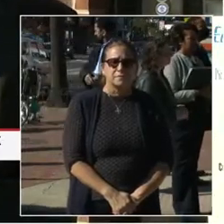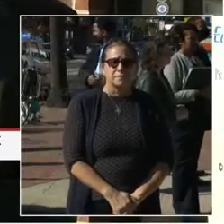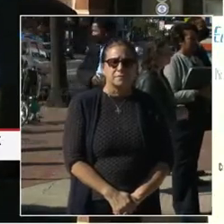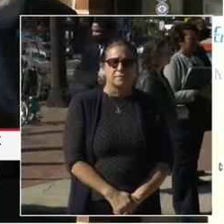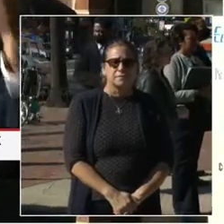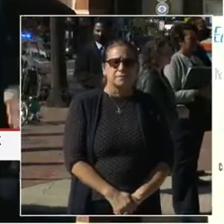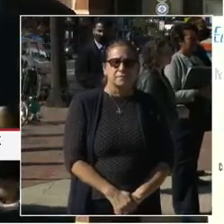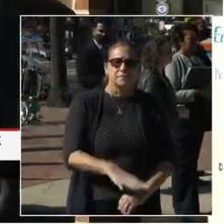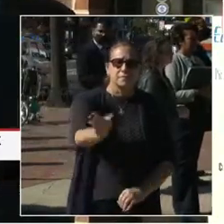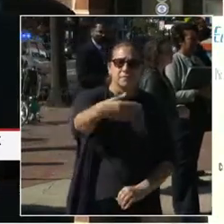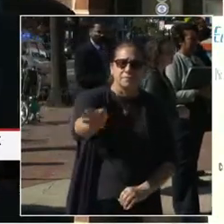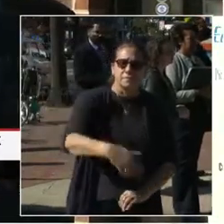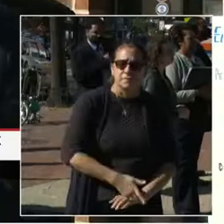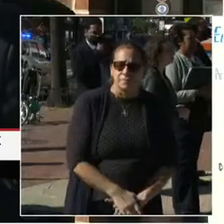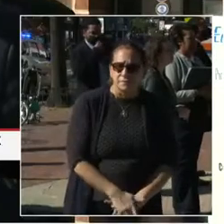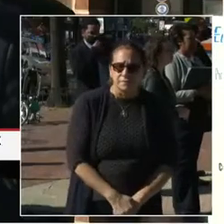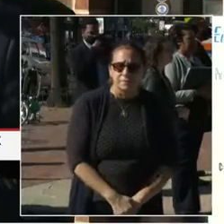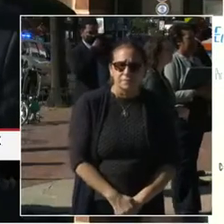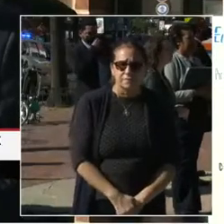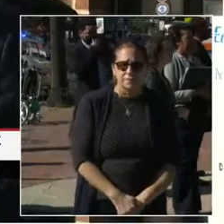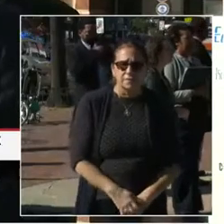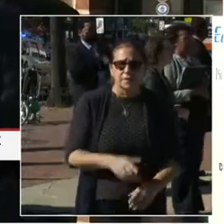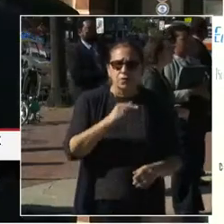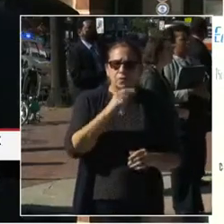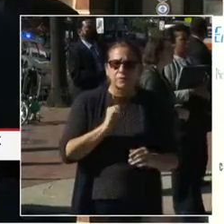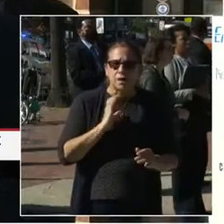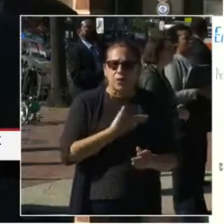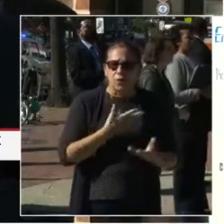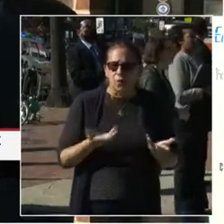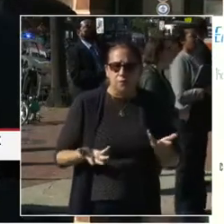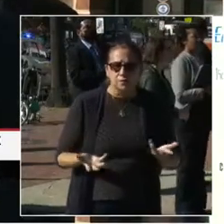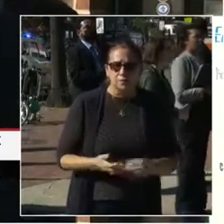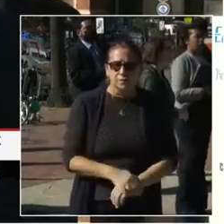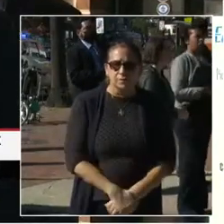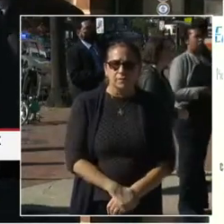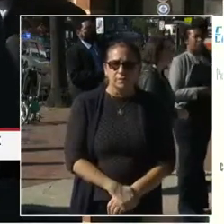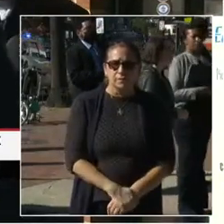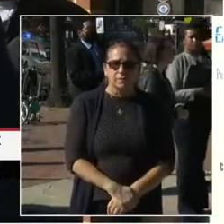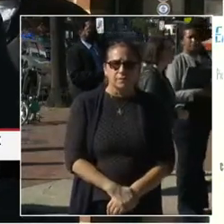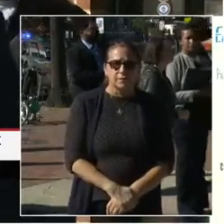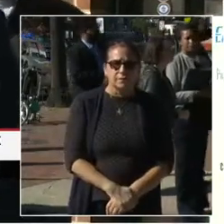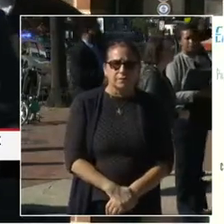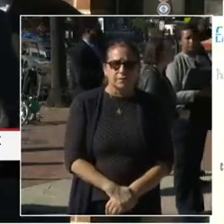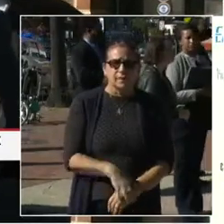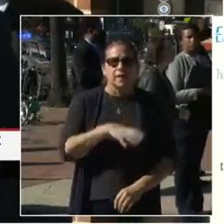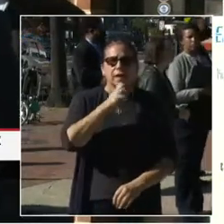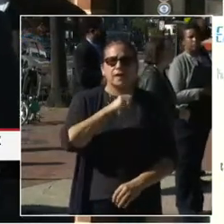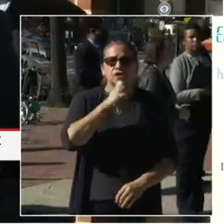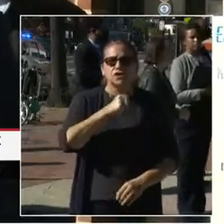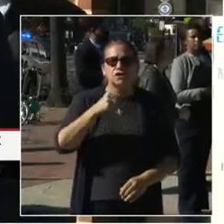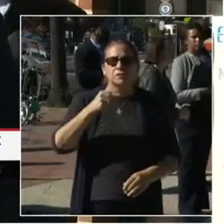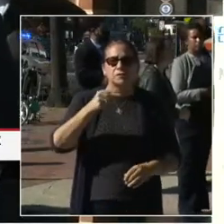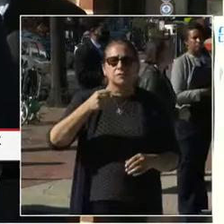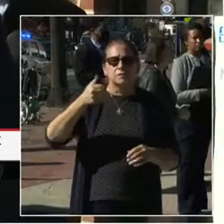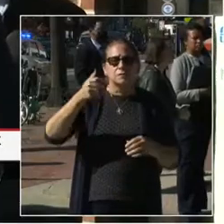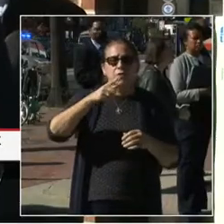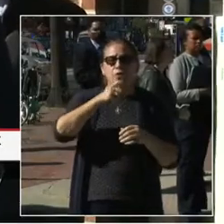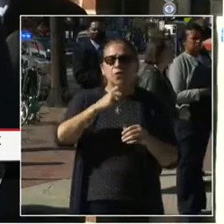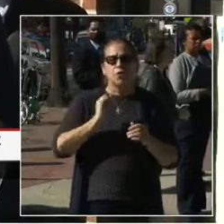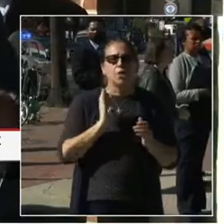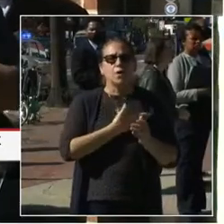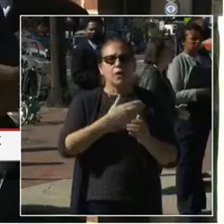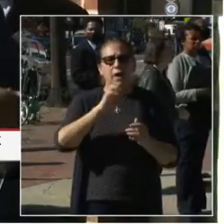Florida Avenue Baptist, Pennsylvania Avenue Baptist, Masjid Muhammad right around the corner. And so we wanted to make sure that